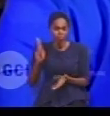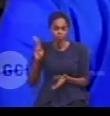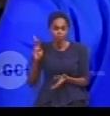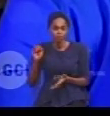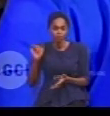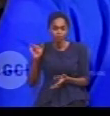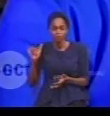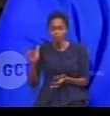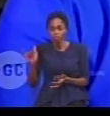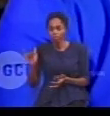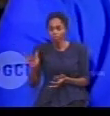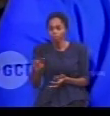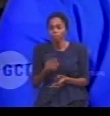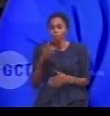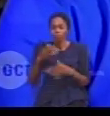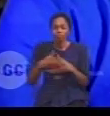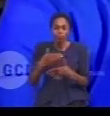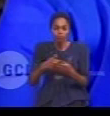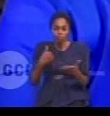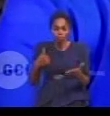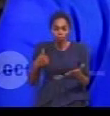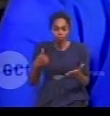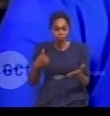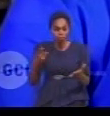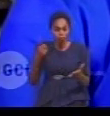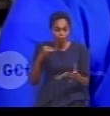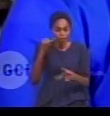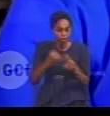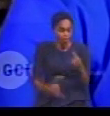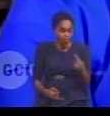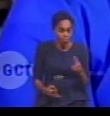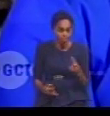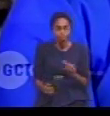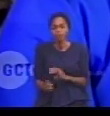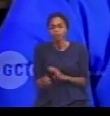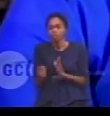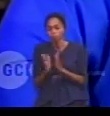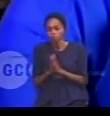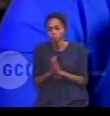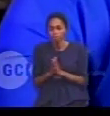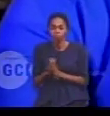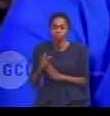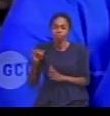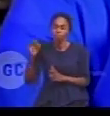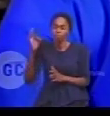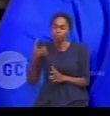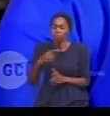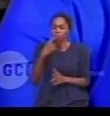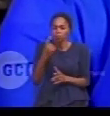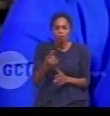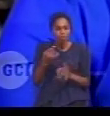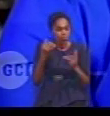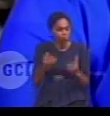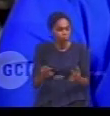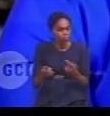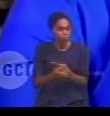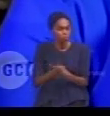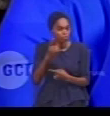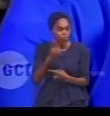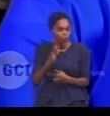the final prayer, he meant the statement, the prophecy. And he said, today you will carry your